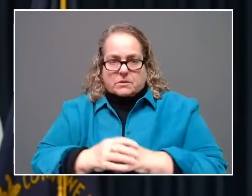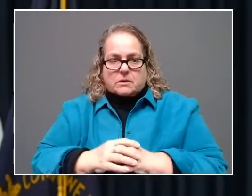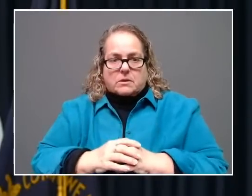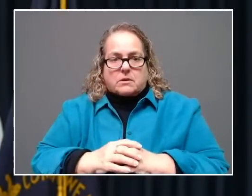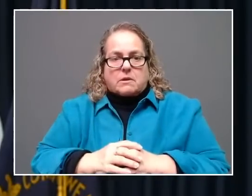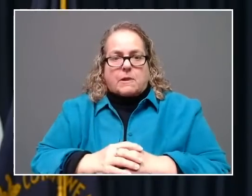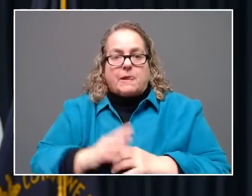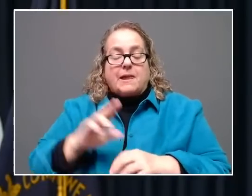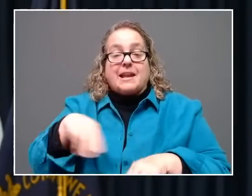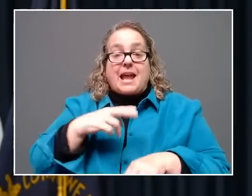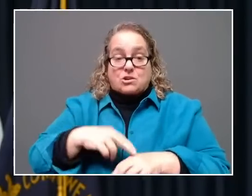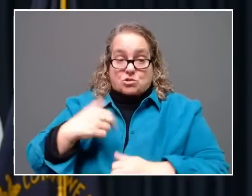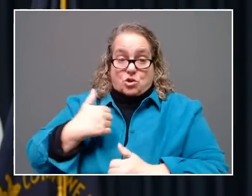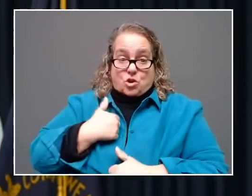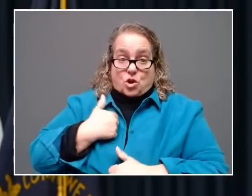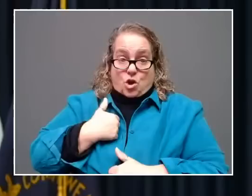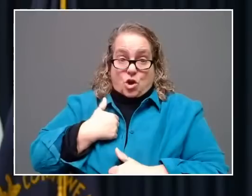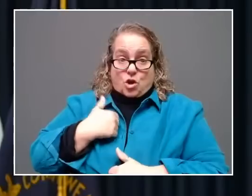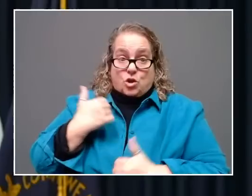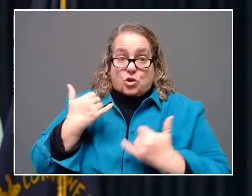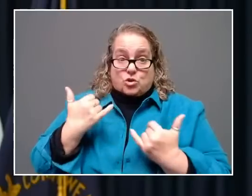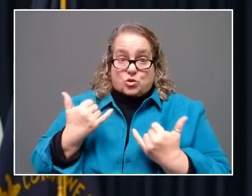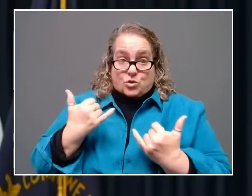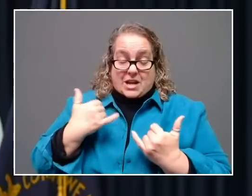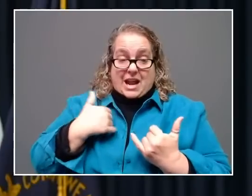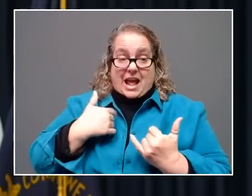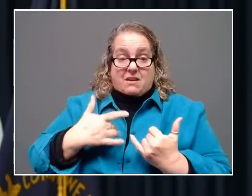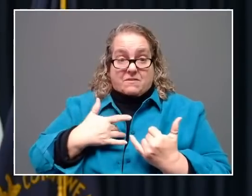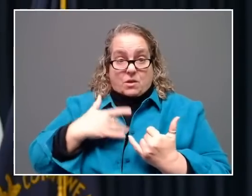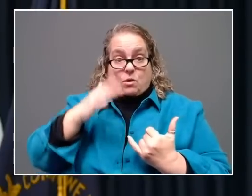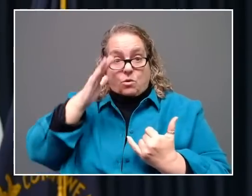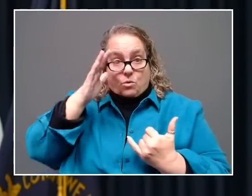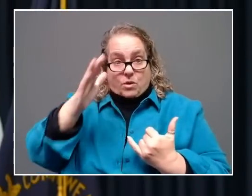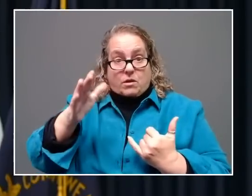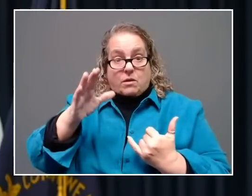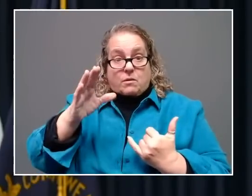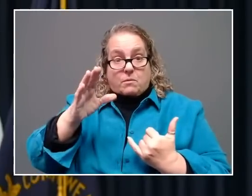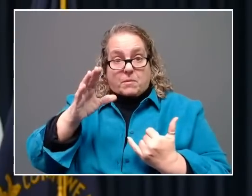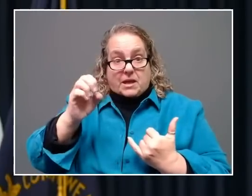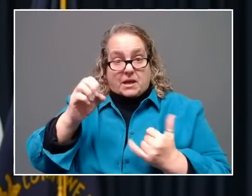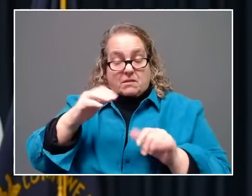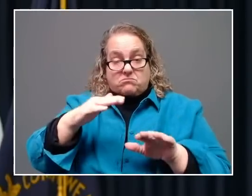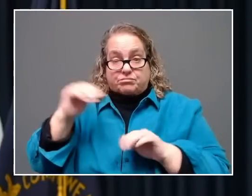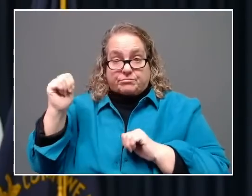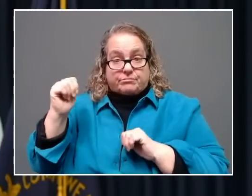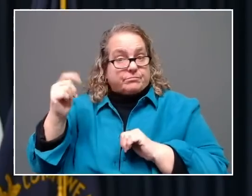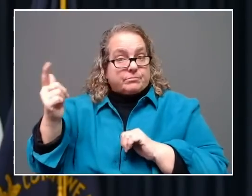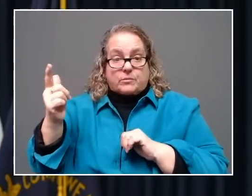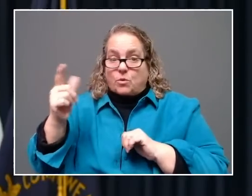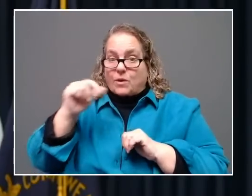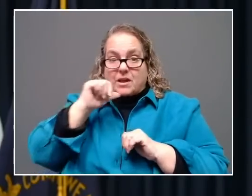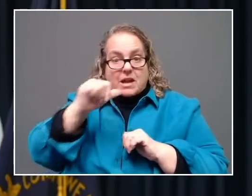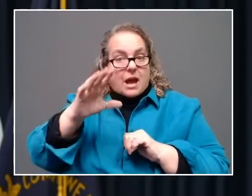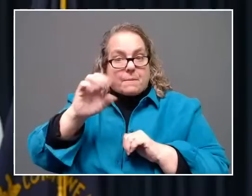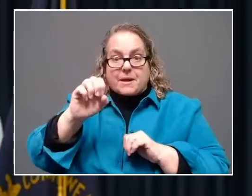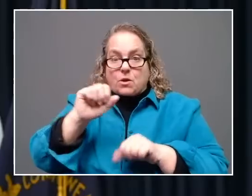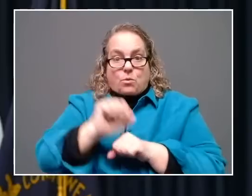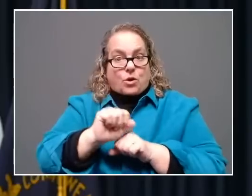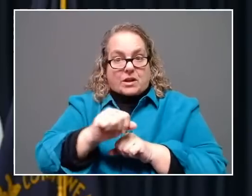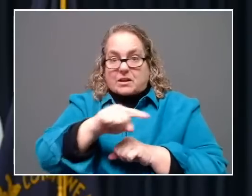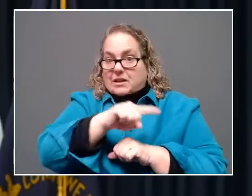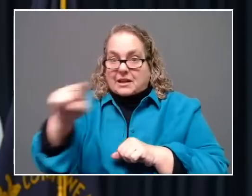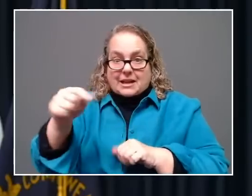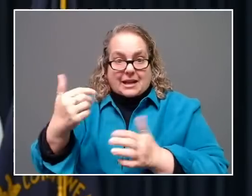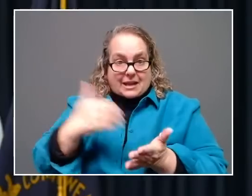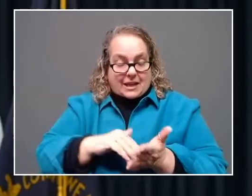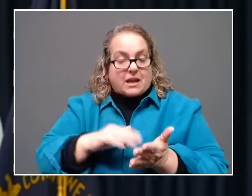National Guard today, I believe, will be out of all of their facilities. So that mission is ending.